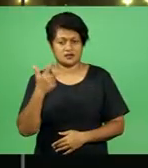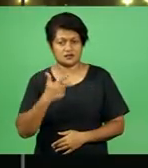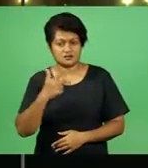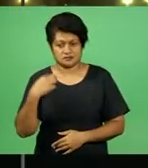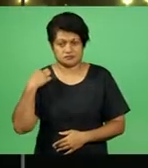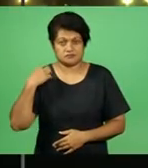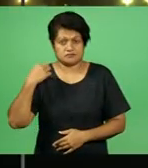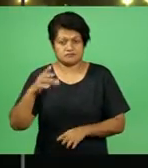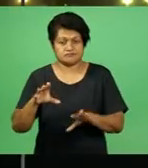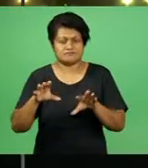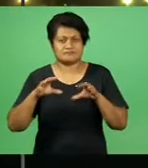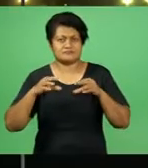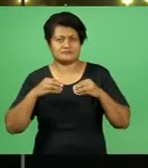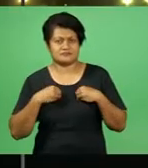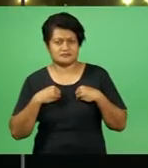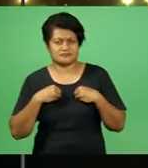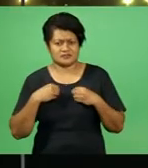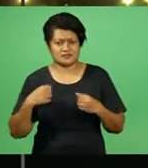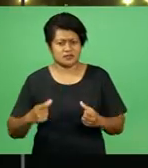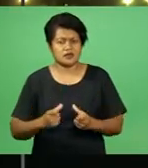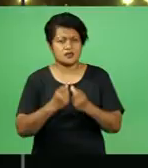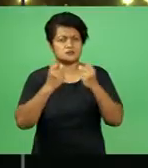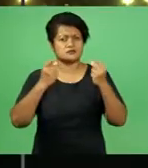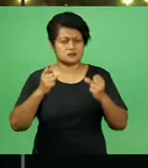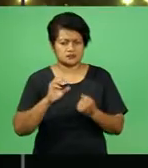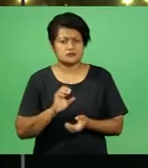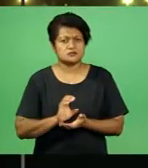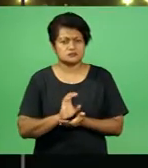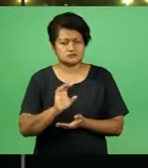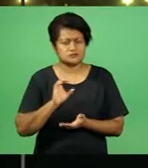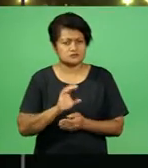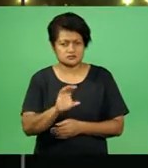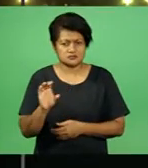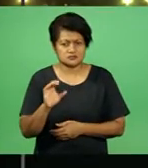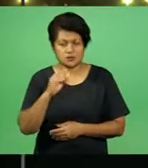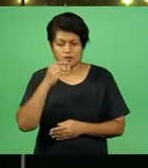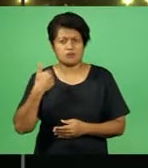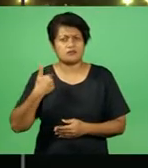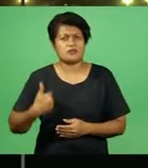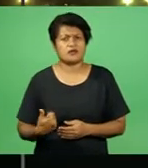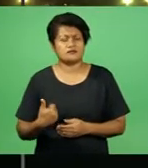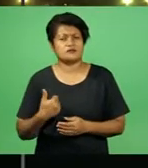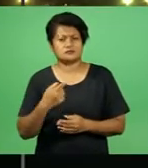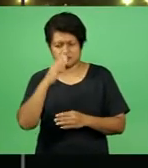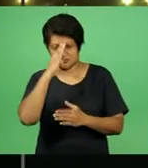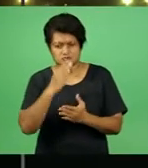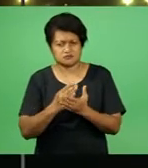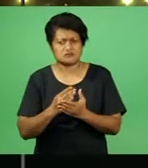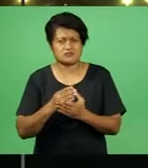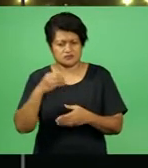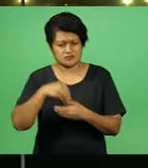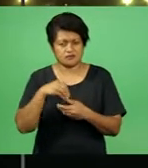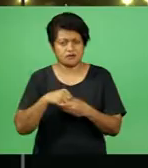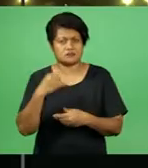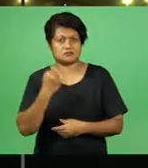applications have been received by the Accident Compensation Commission of Fiji on behalf of students involved in serious accidents.